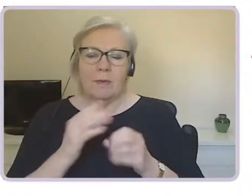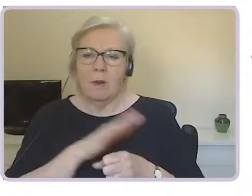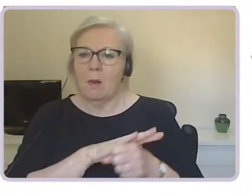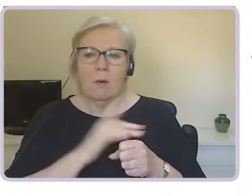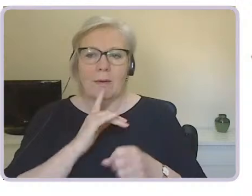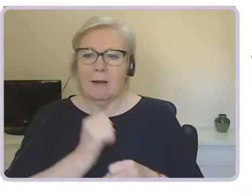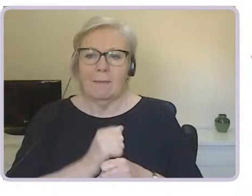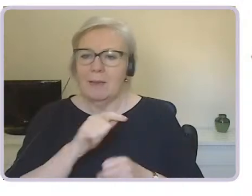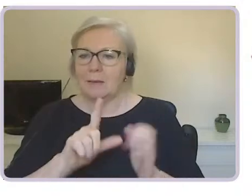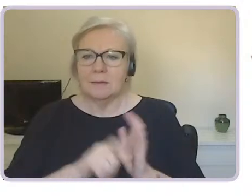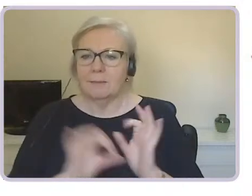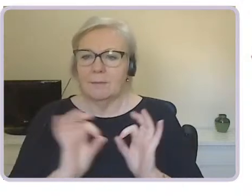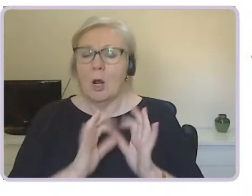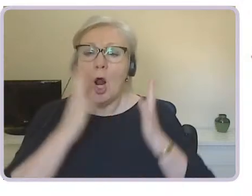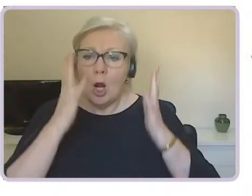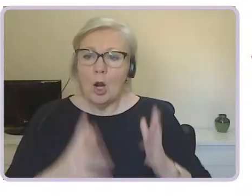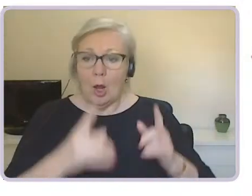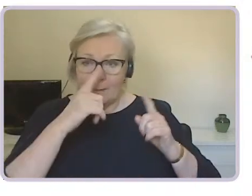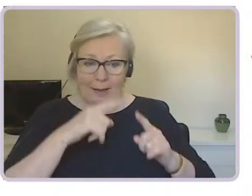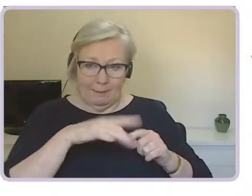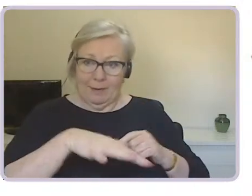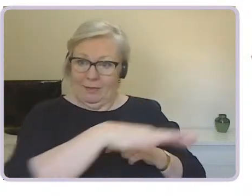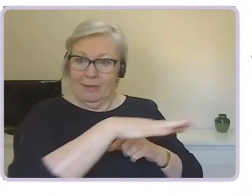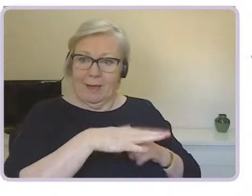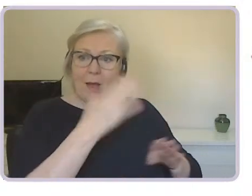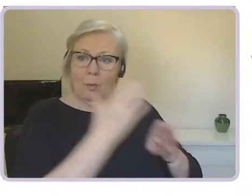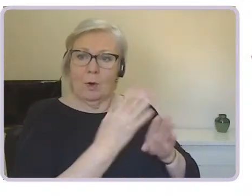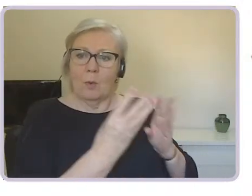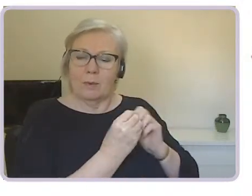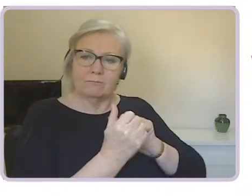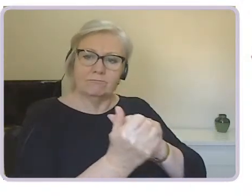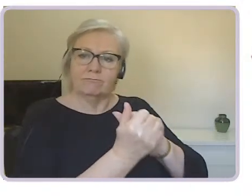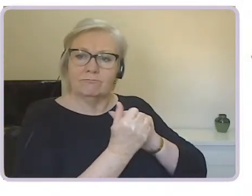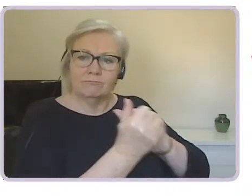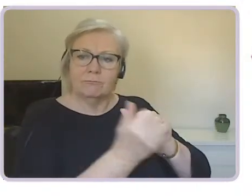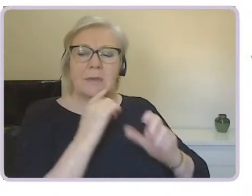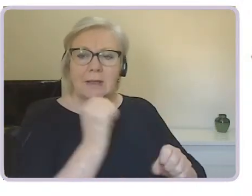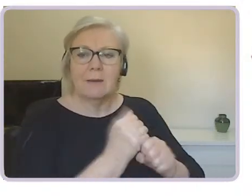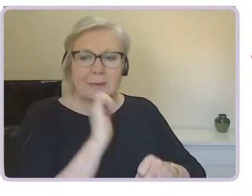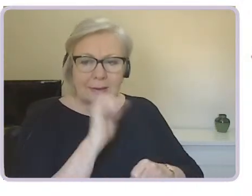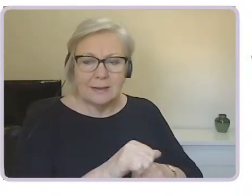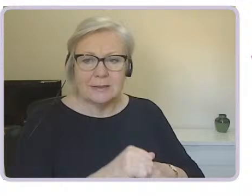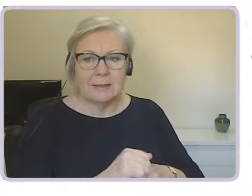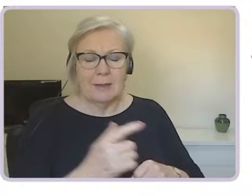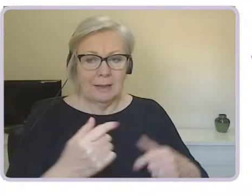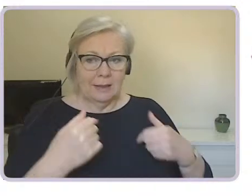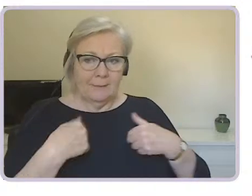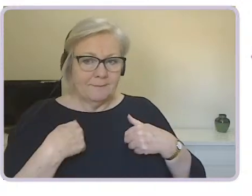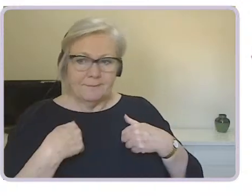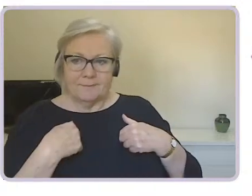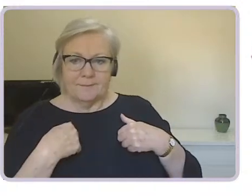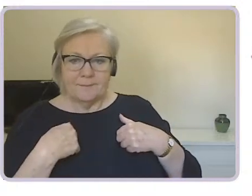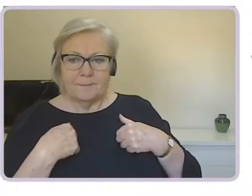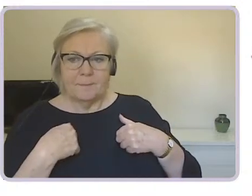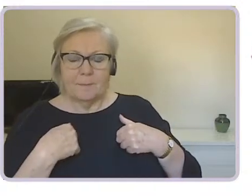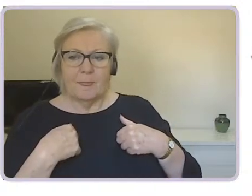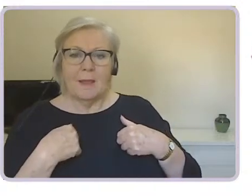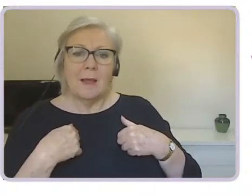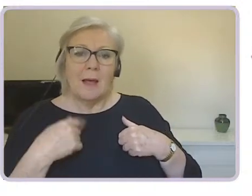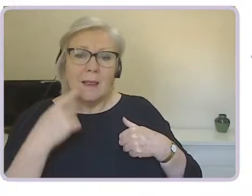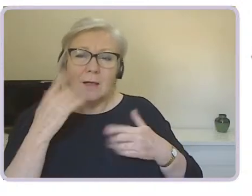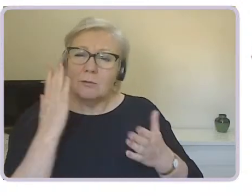people on the ground working with local government. I think that's incredibly important to work with